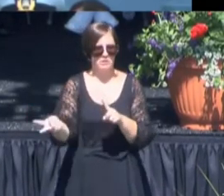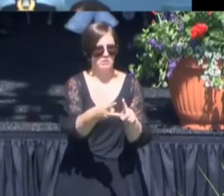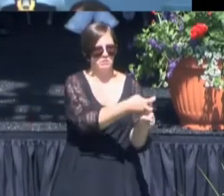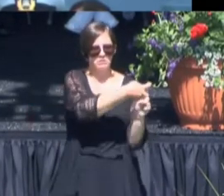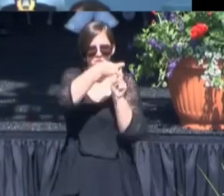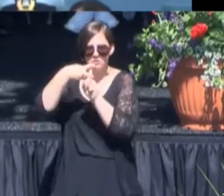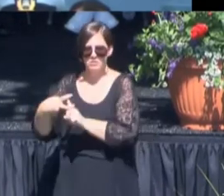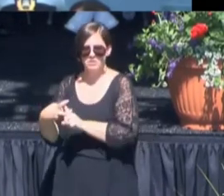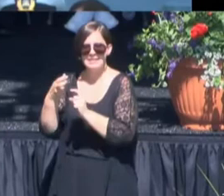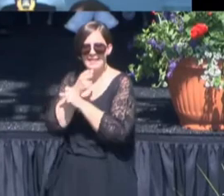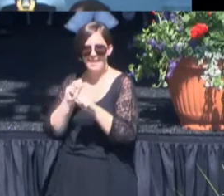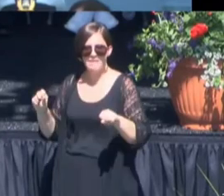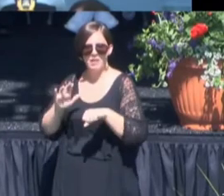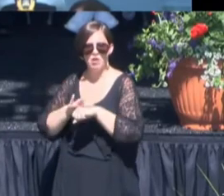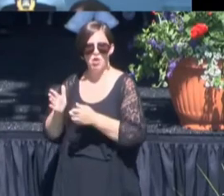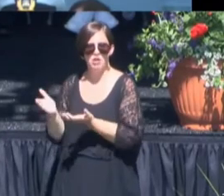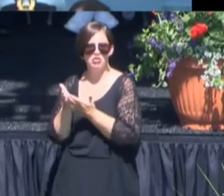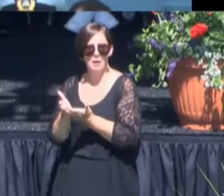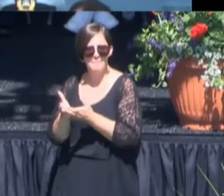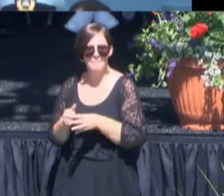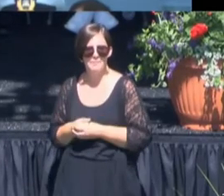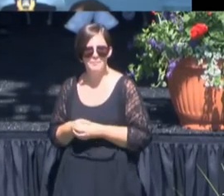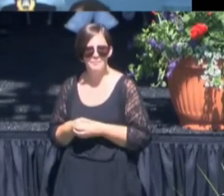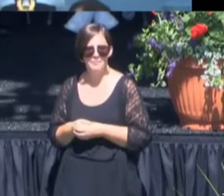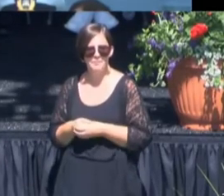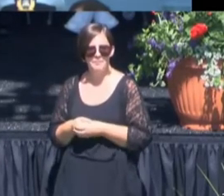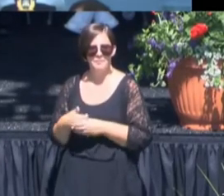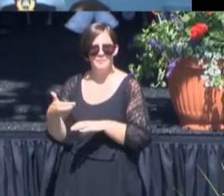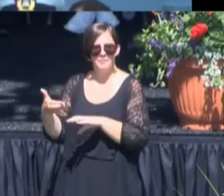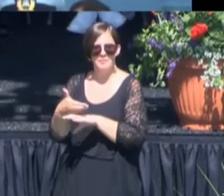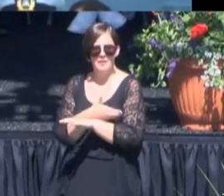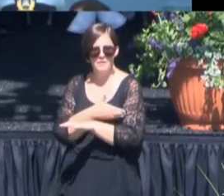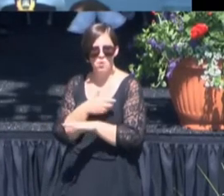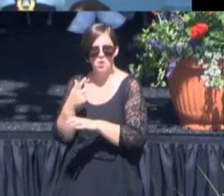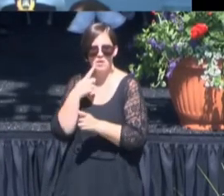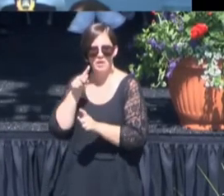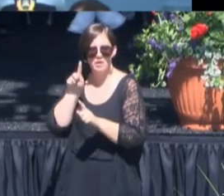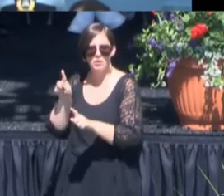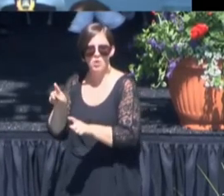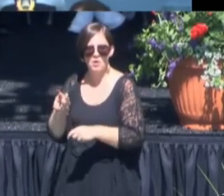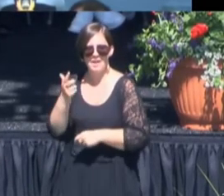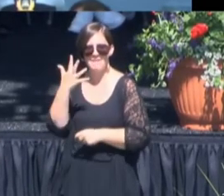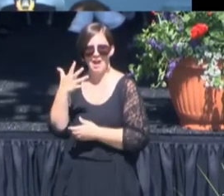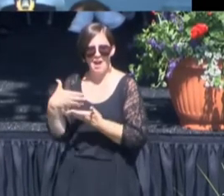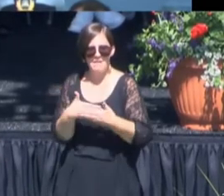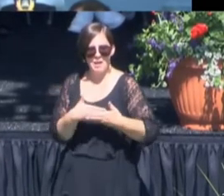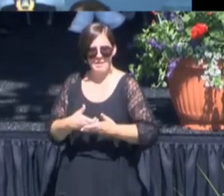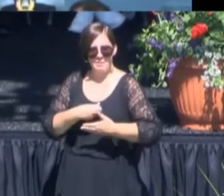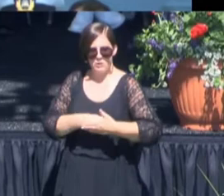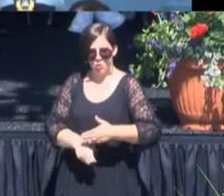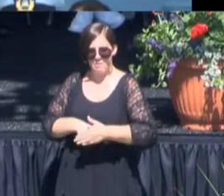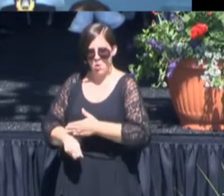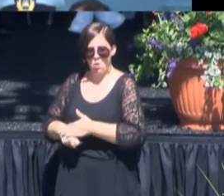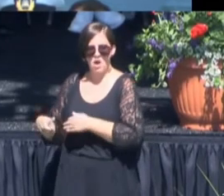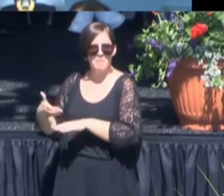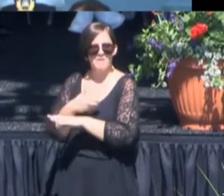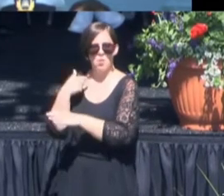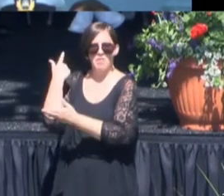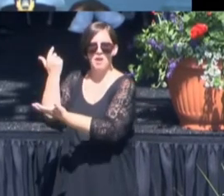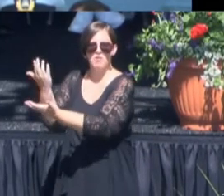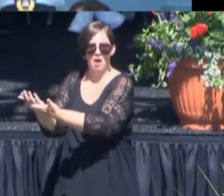safely on a ship. Before they could put in at safe anchorage, 5 babies were born. Of his crew and